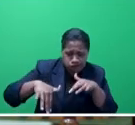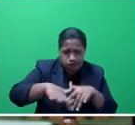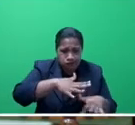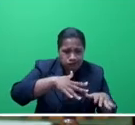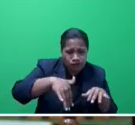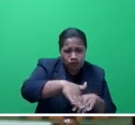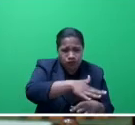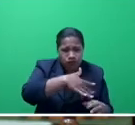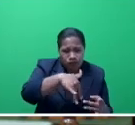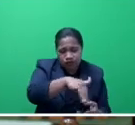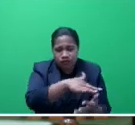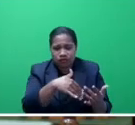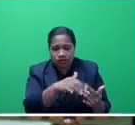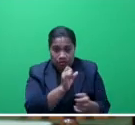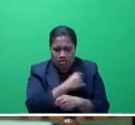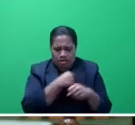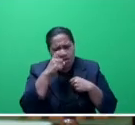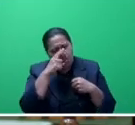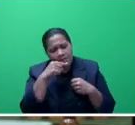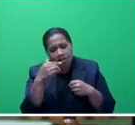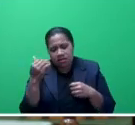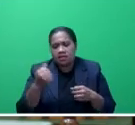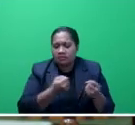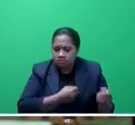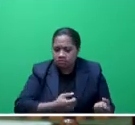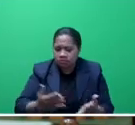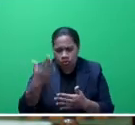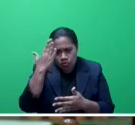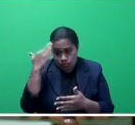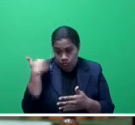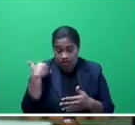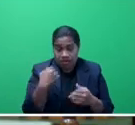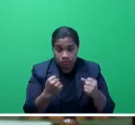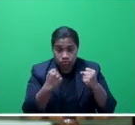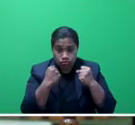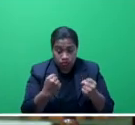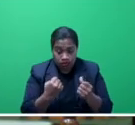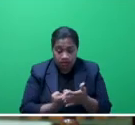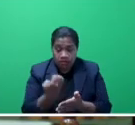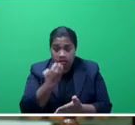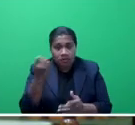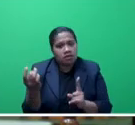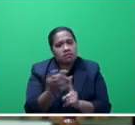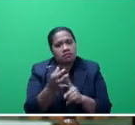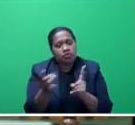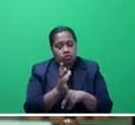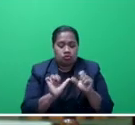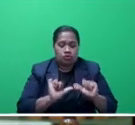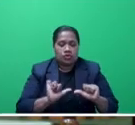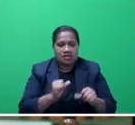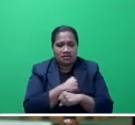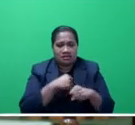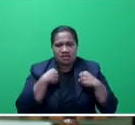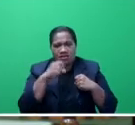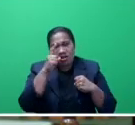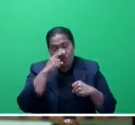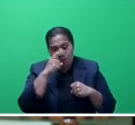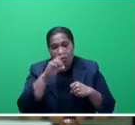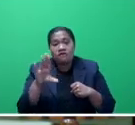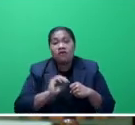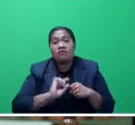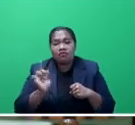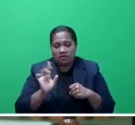brutal reminders that a strong economy is vital to protecting our people from the consequences of climate change.